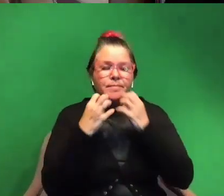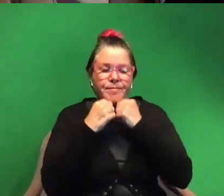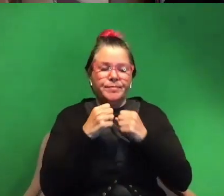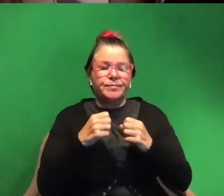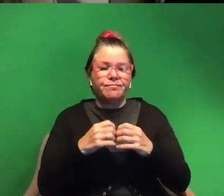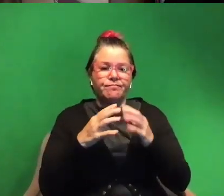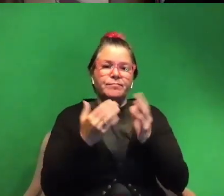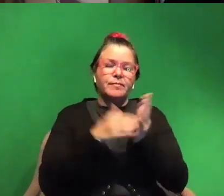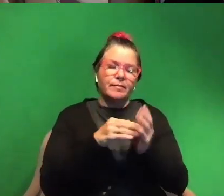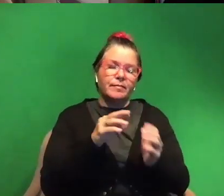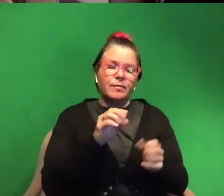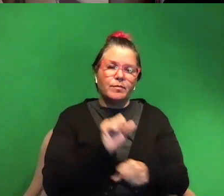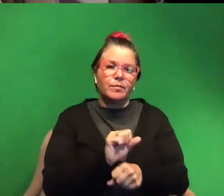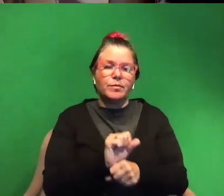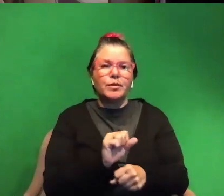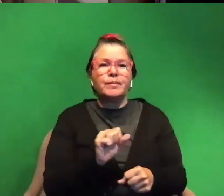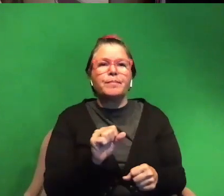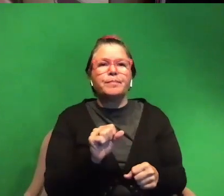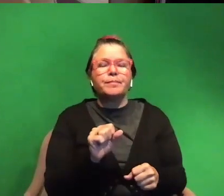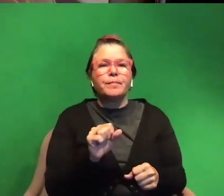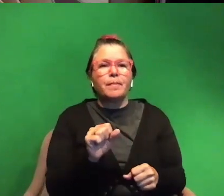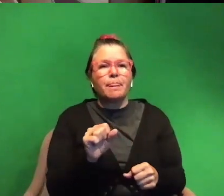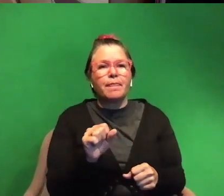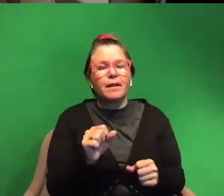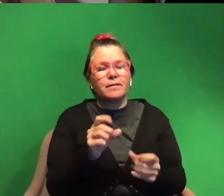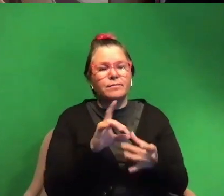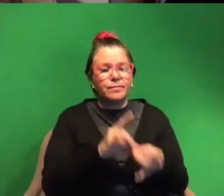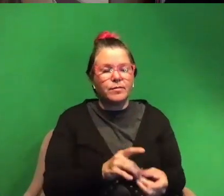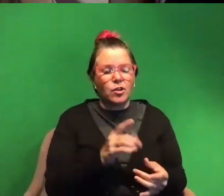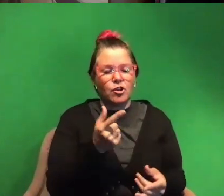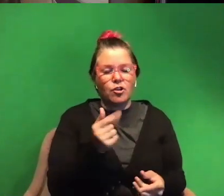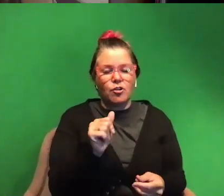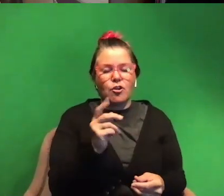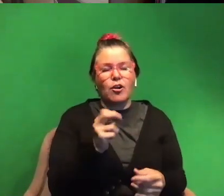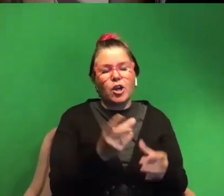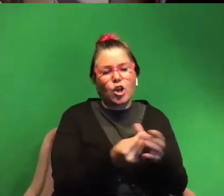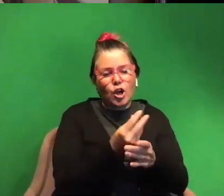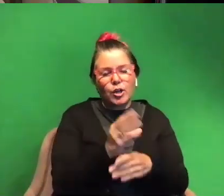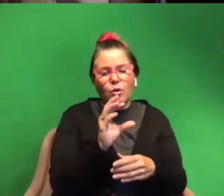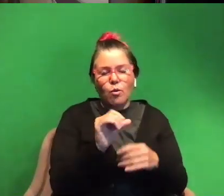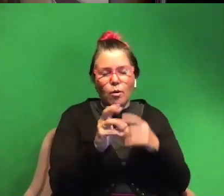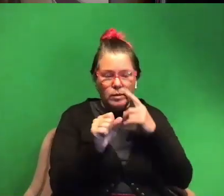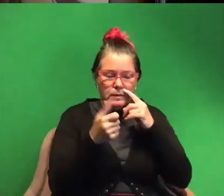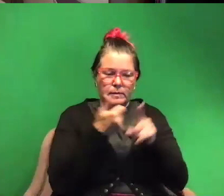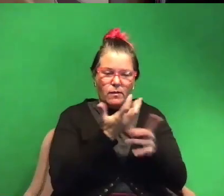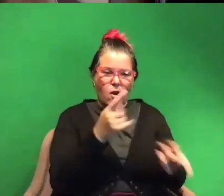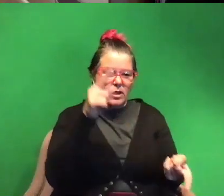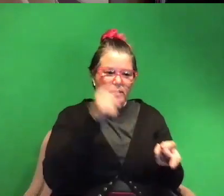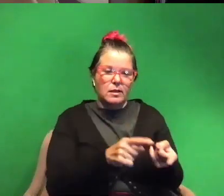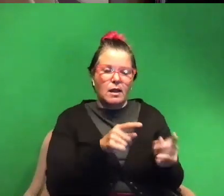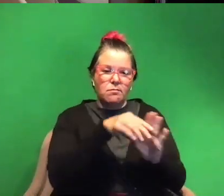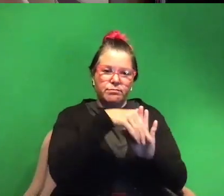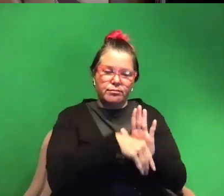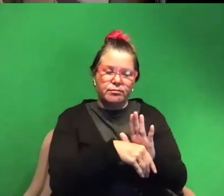into coral reefs is actually in gardening corals that have been in decline, that maybe were the